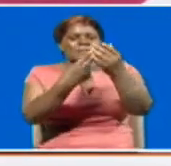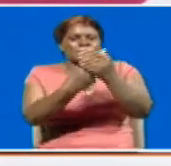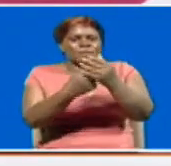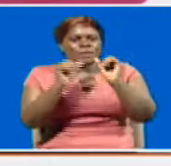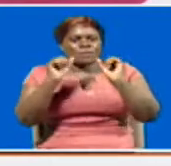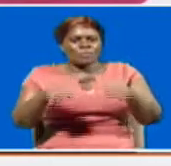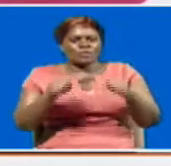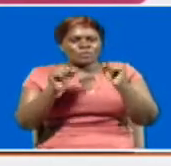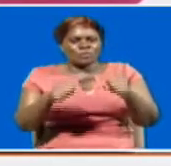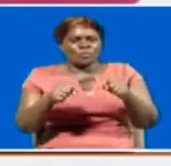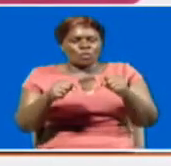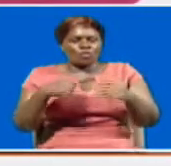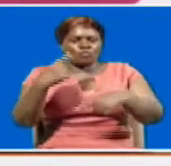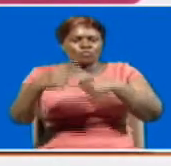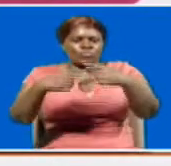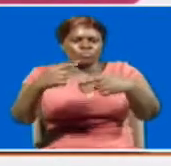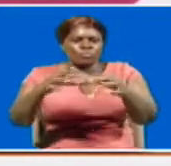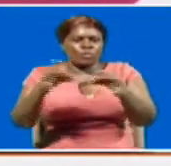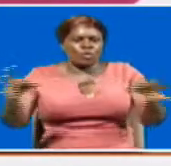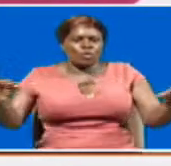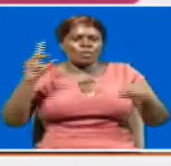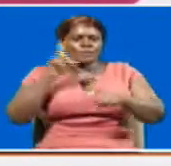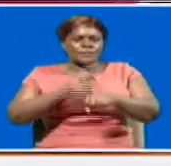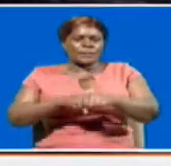we can be able to carry on for a long time.